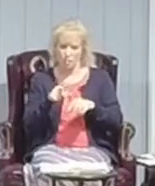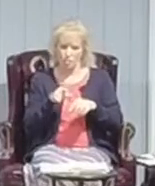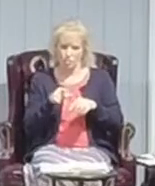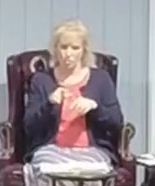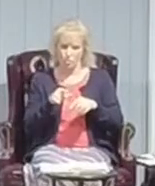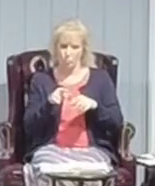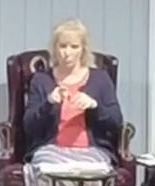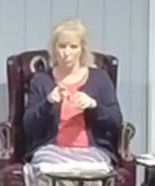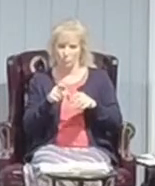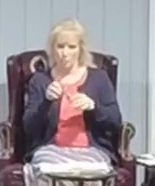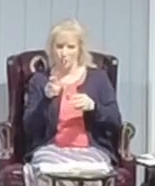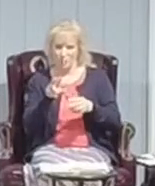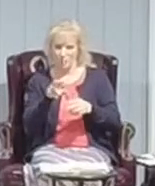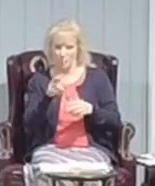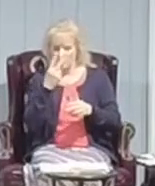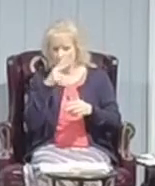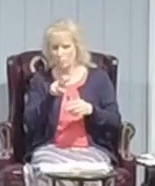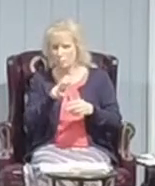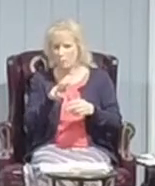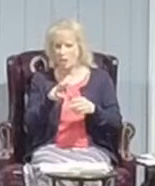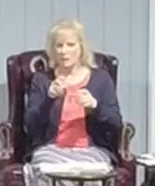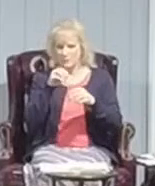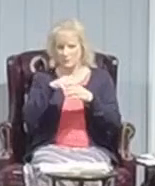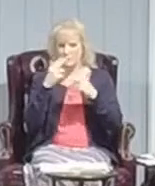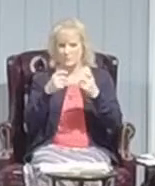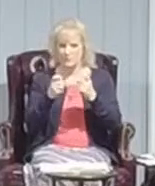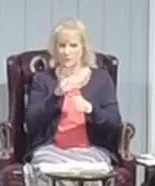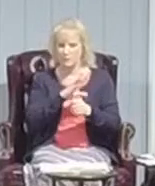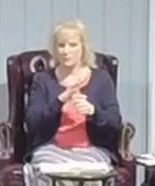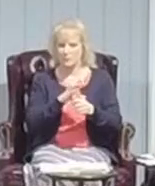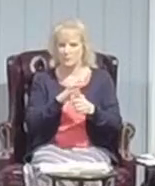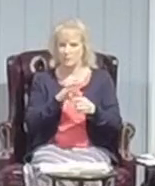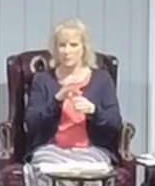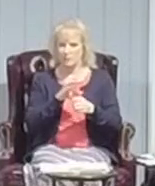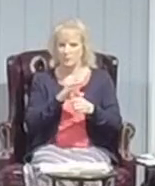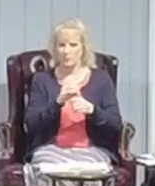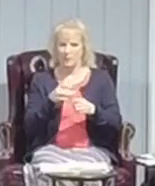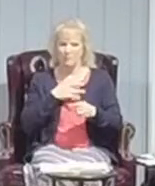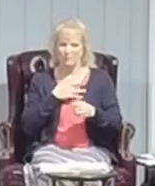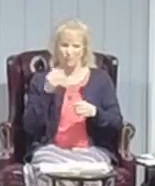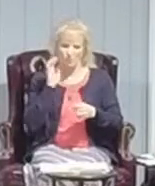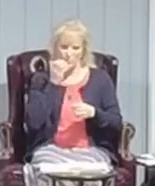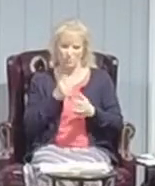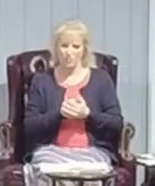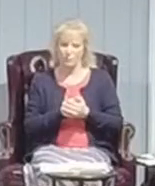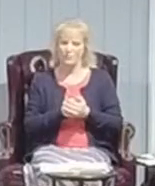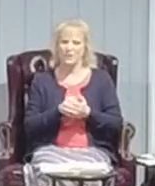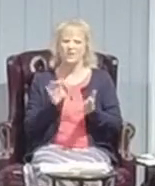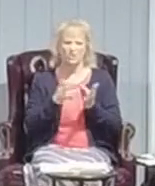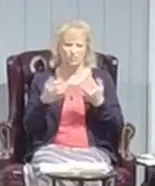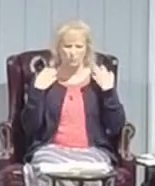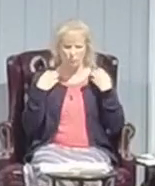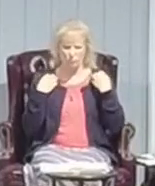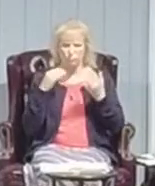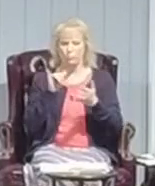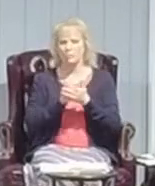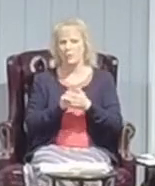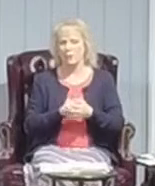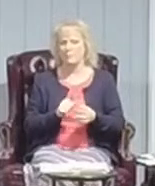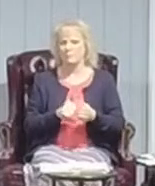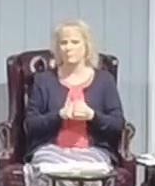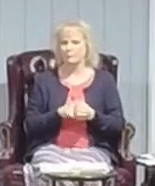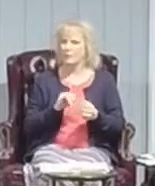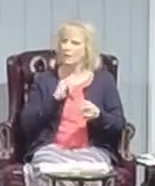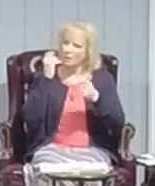that disgrace for you and me. I was thinking about this thing that happened many years ago. It kind of helped